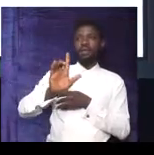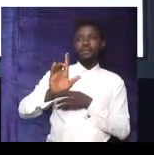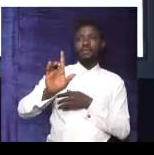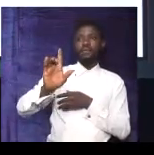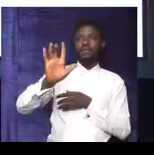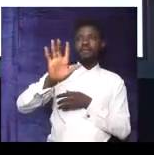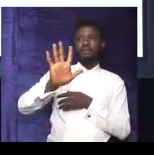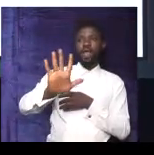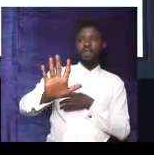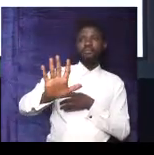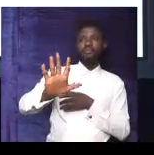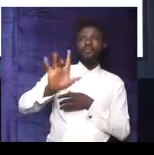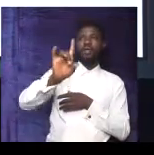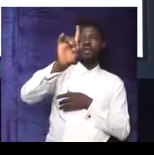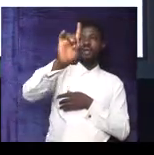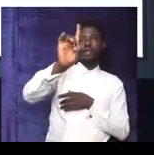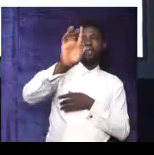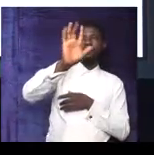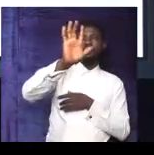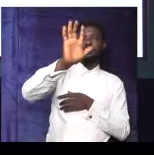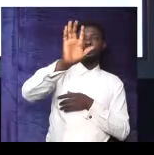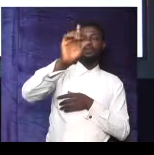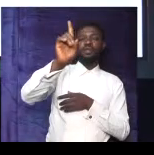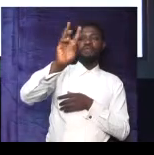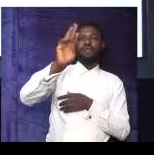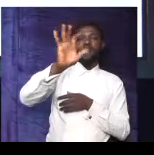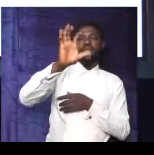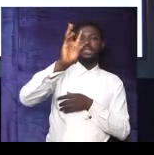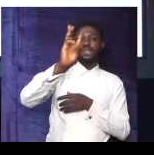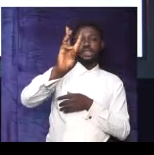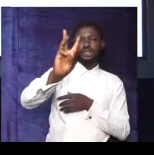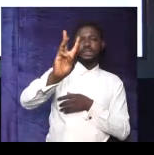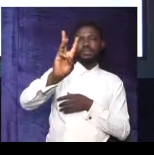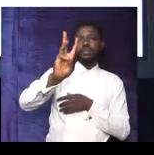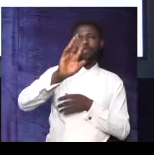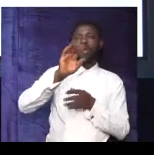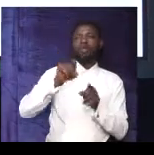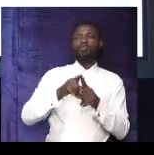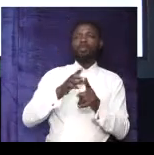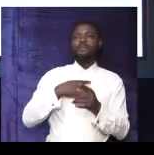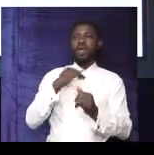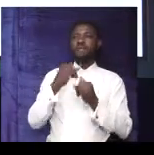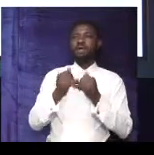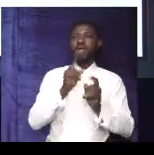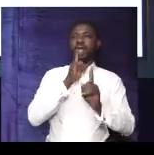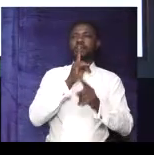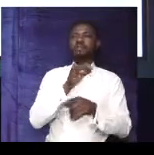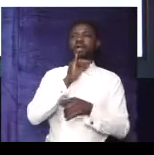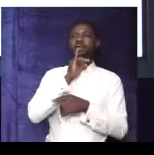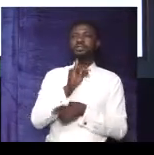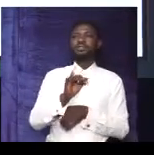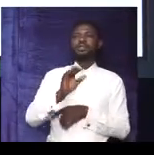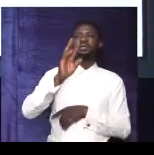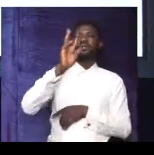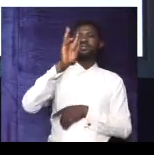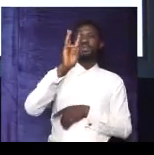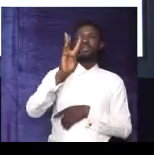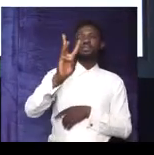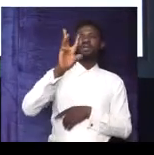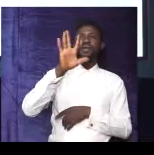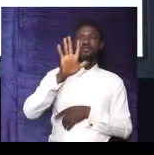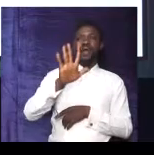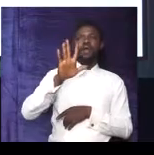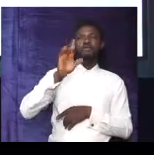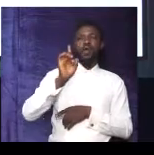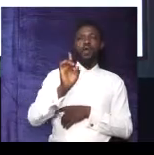1, here I have 1, 2, 3, 4, 5, so write it here. Here I have 1, 2, 3, 4, 5, 6. So my final answer is